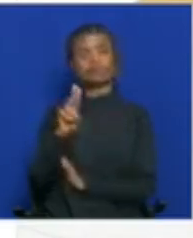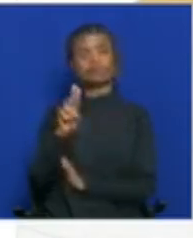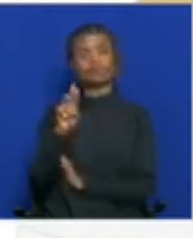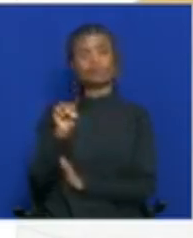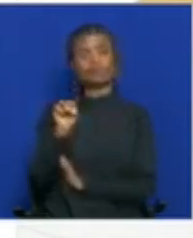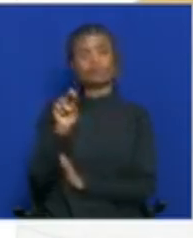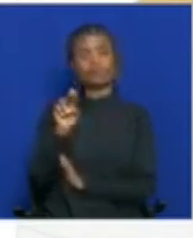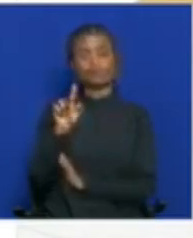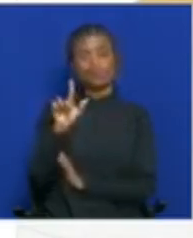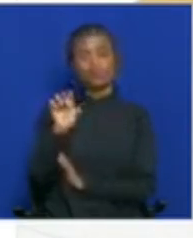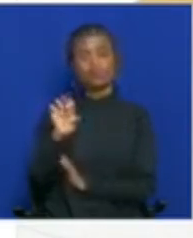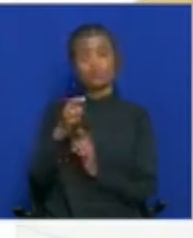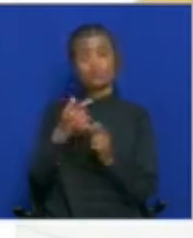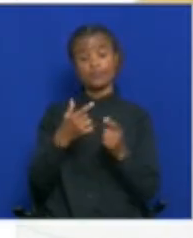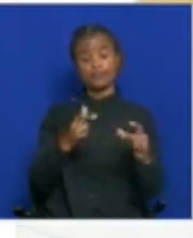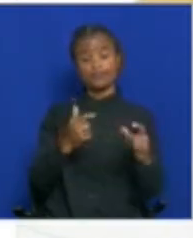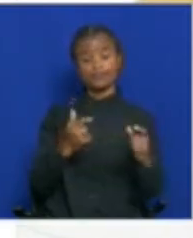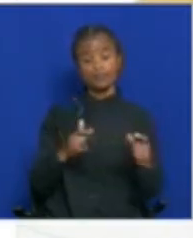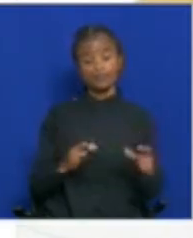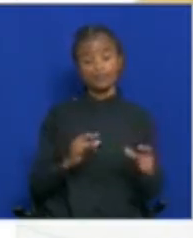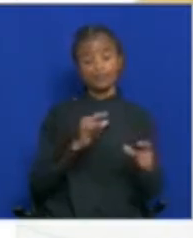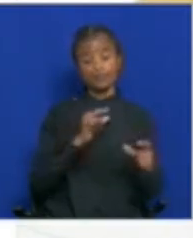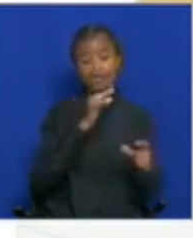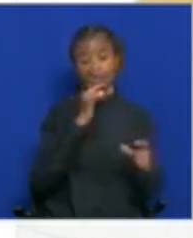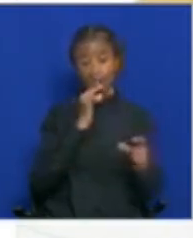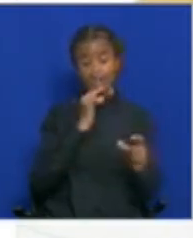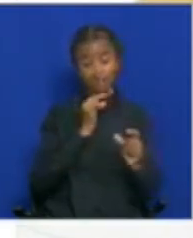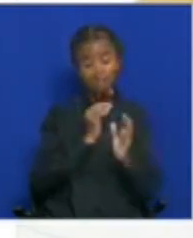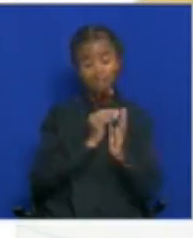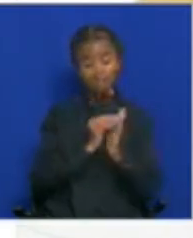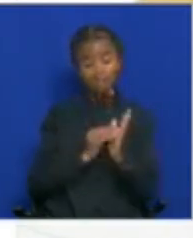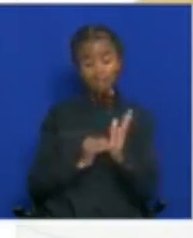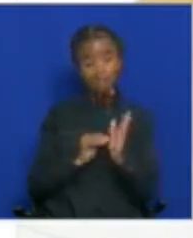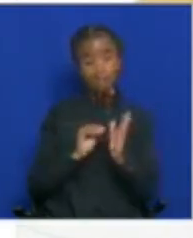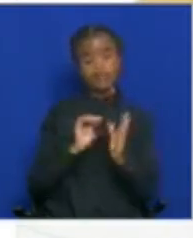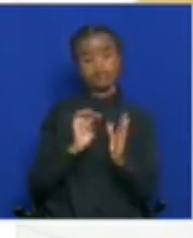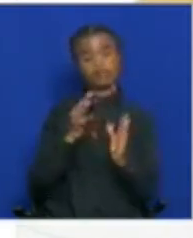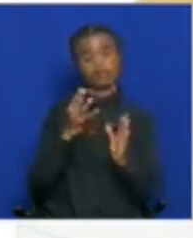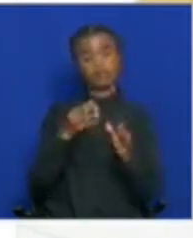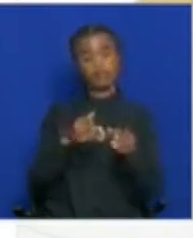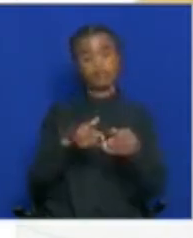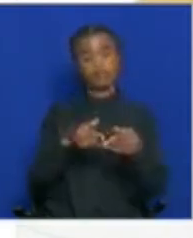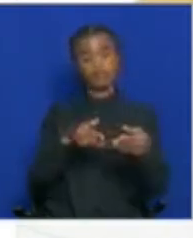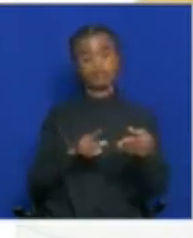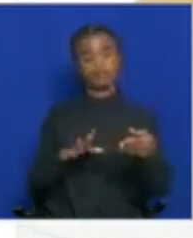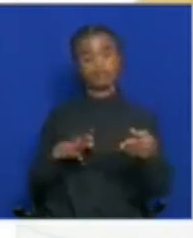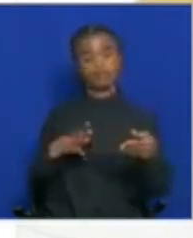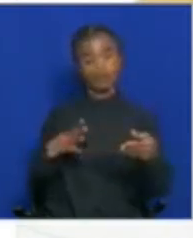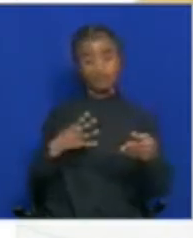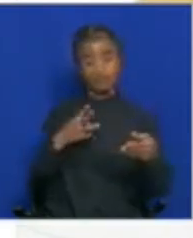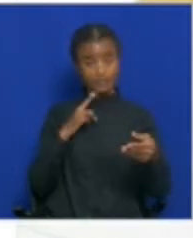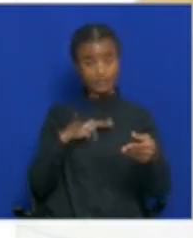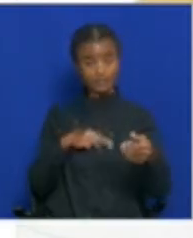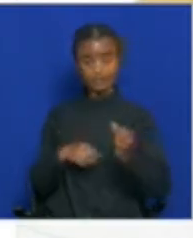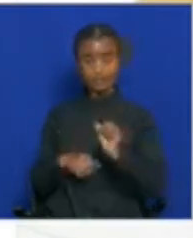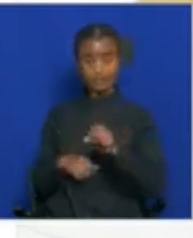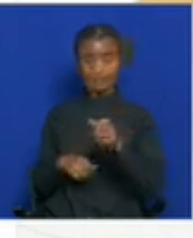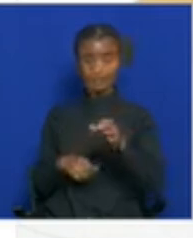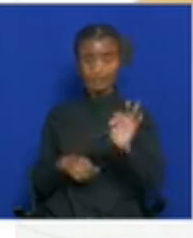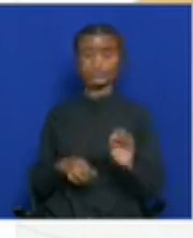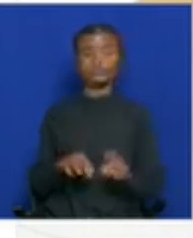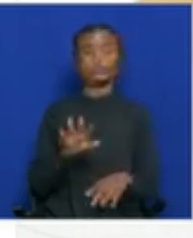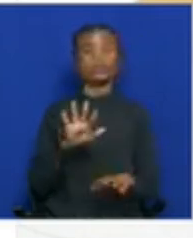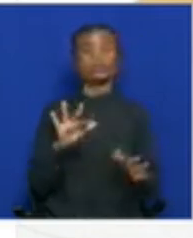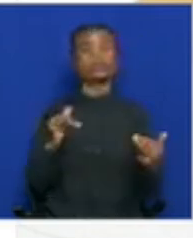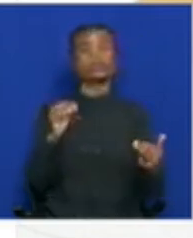dockets. You see that? That is correct, Chair. So when you got to General